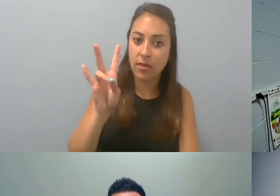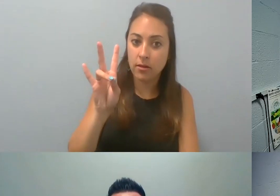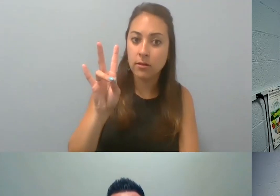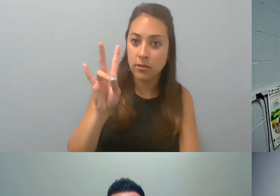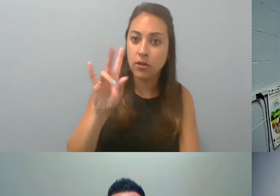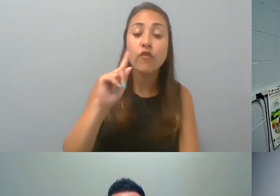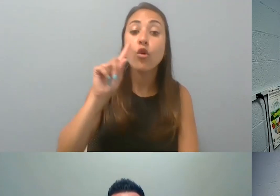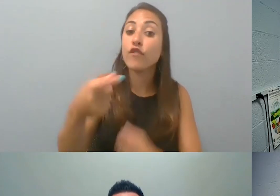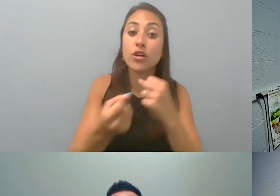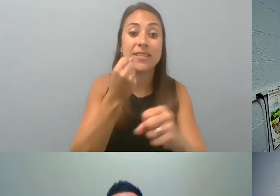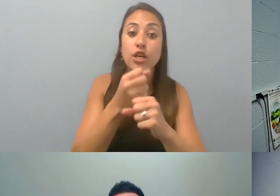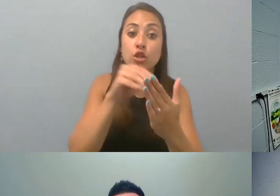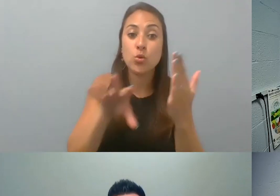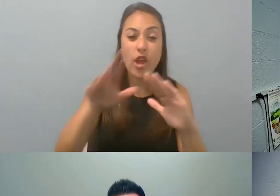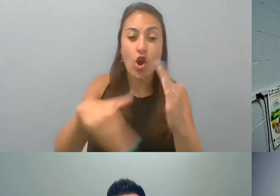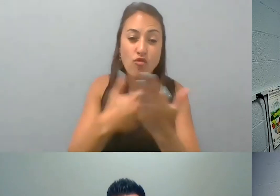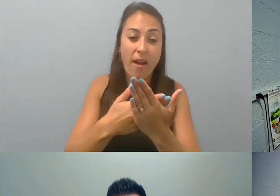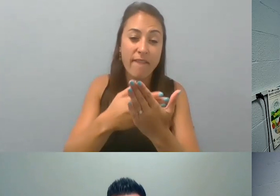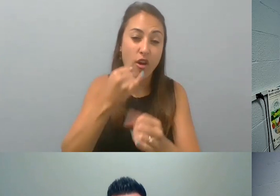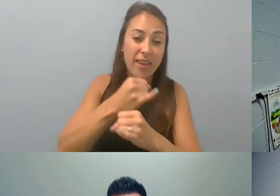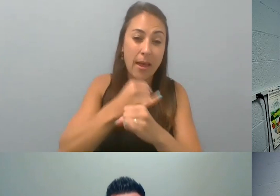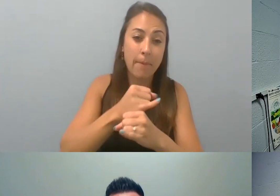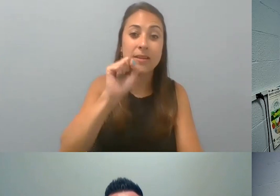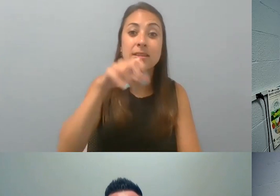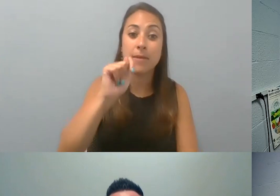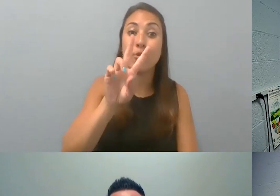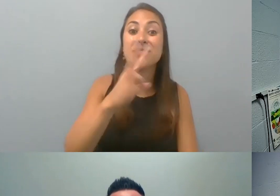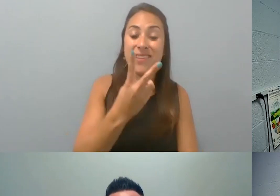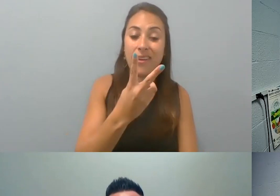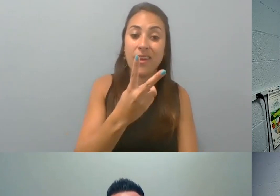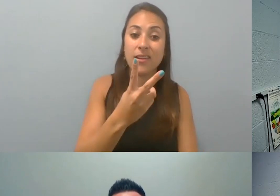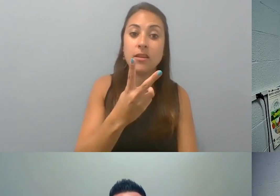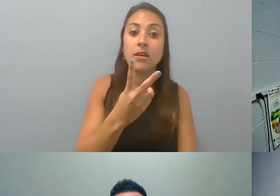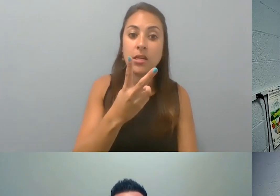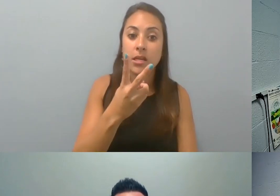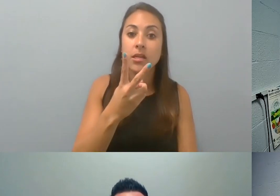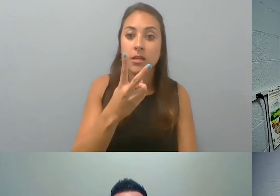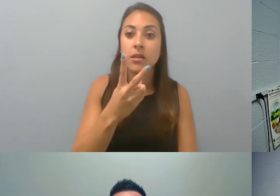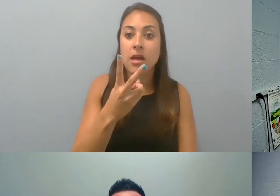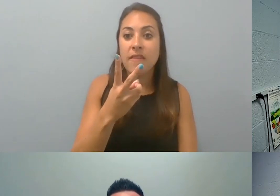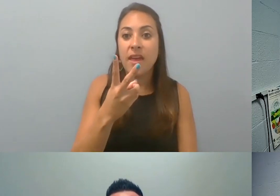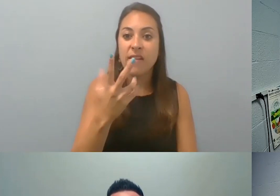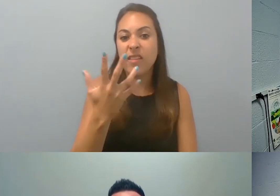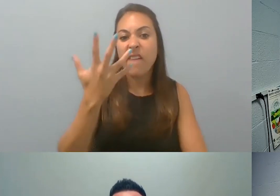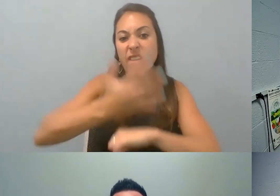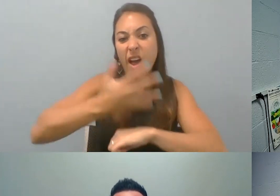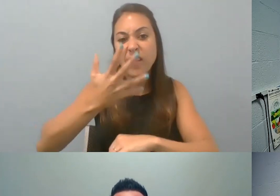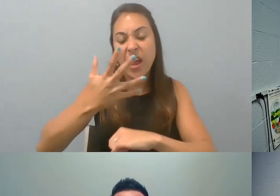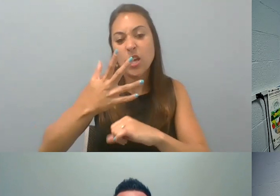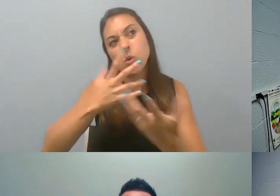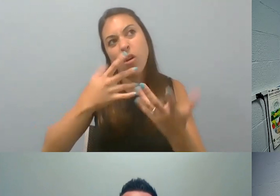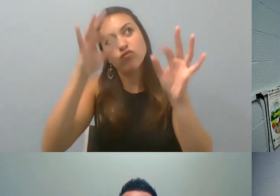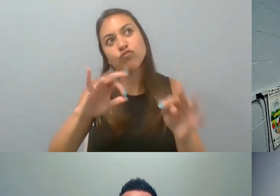years, because they arrive on campus on the 2nd and start using their meal plan on the 2nd, it does give them like 5 days to make a decision